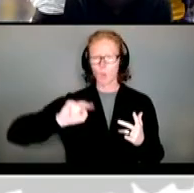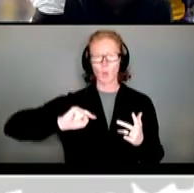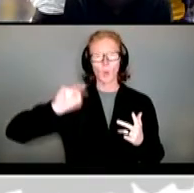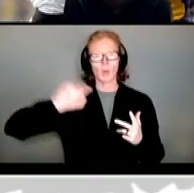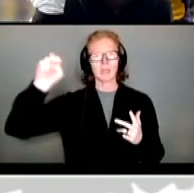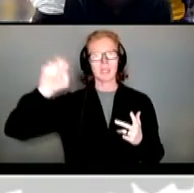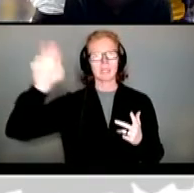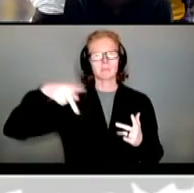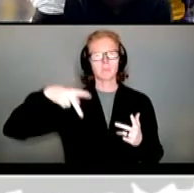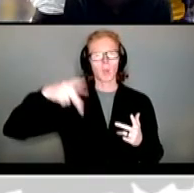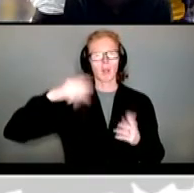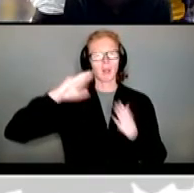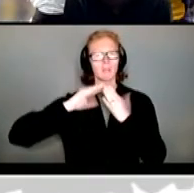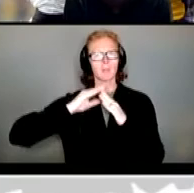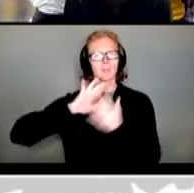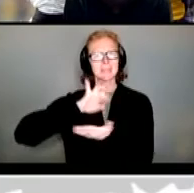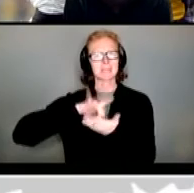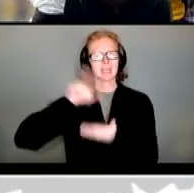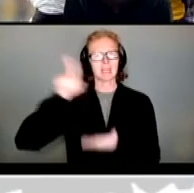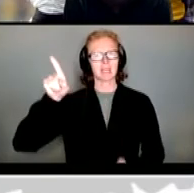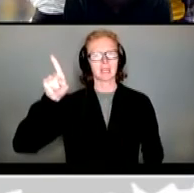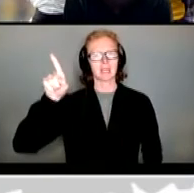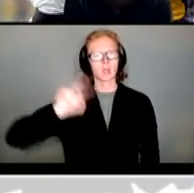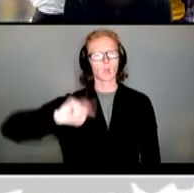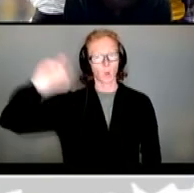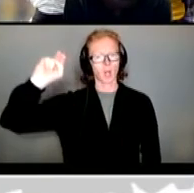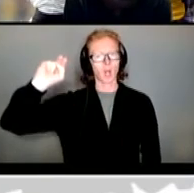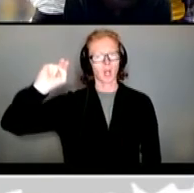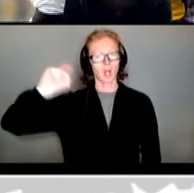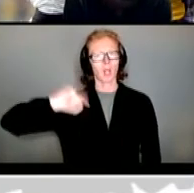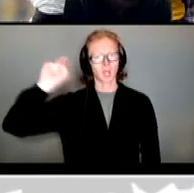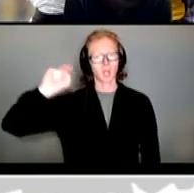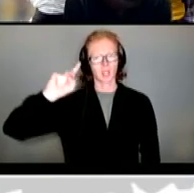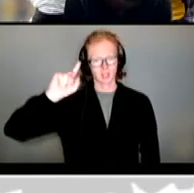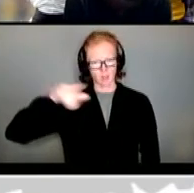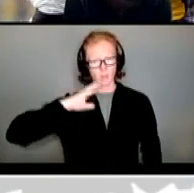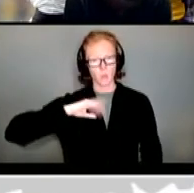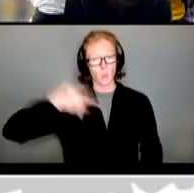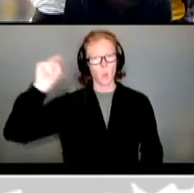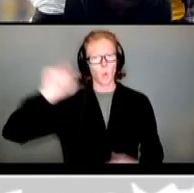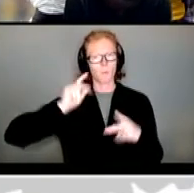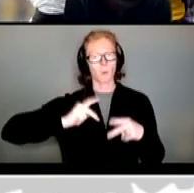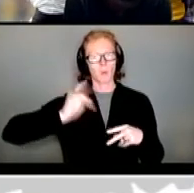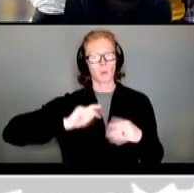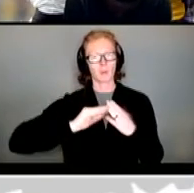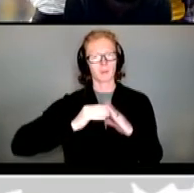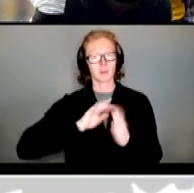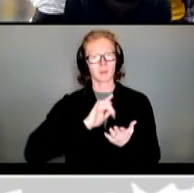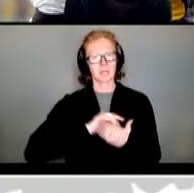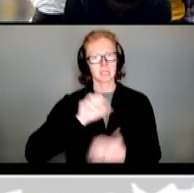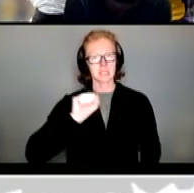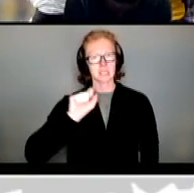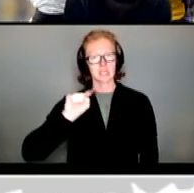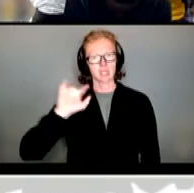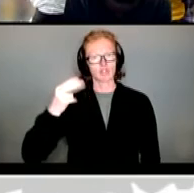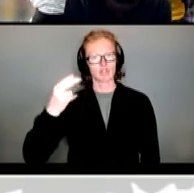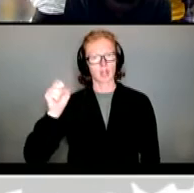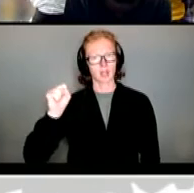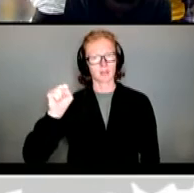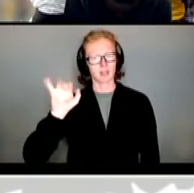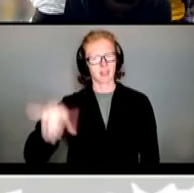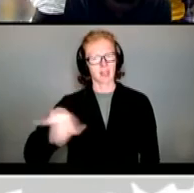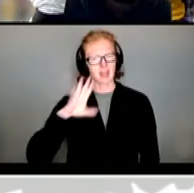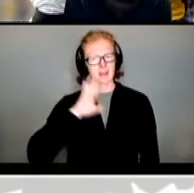Portland at the community center. North Portland Community Center, St. John's.